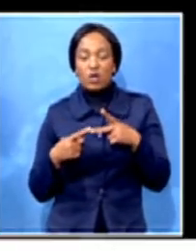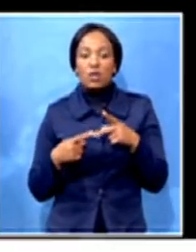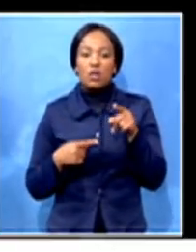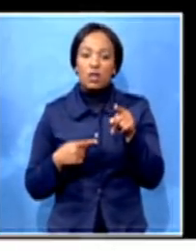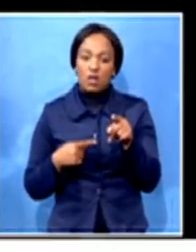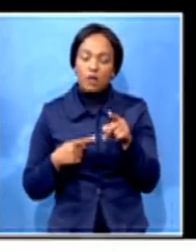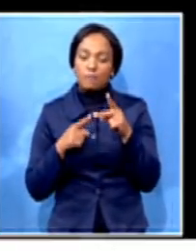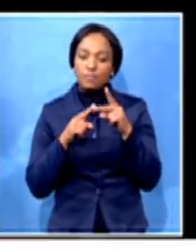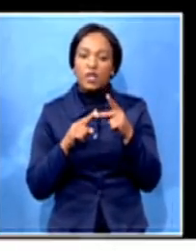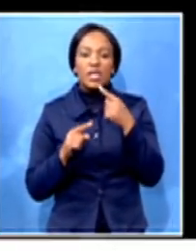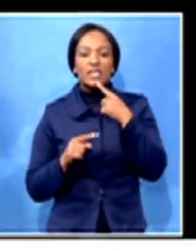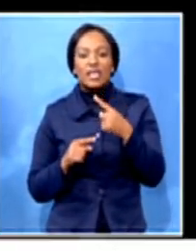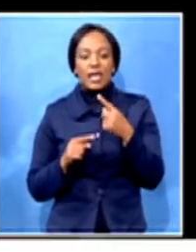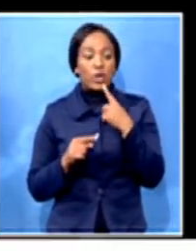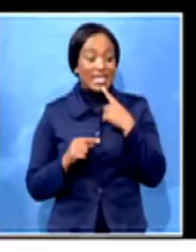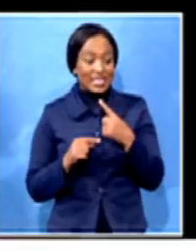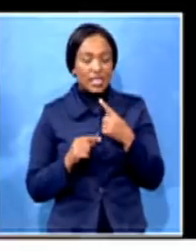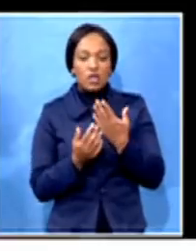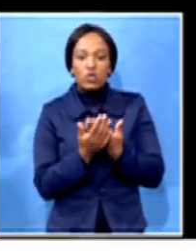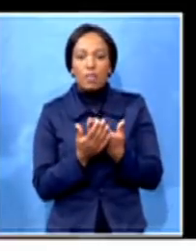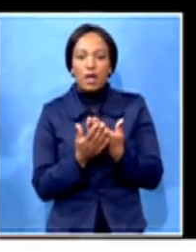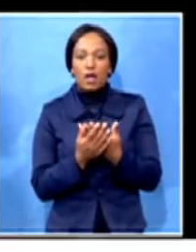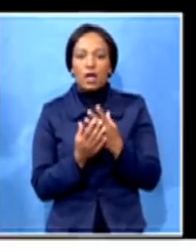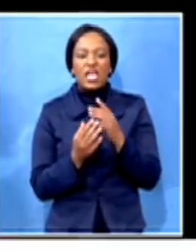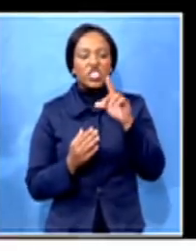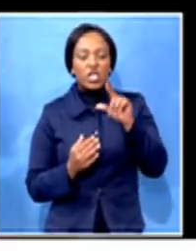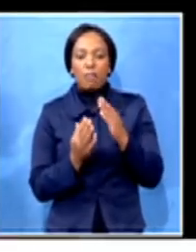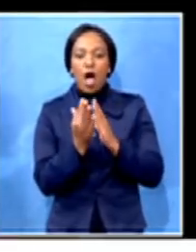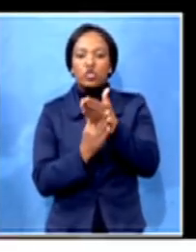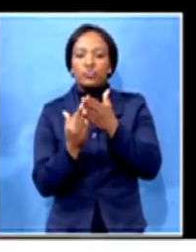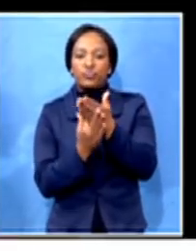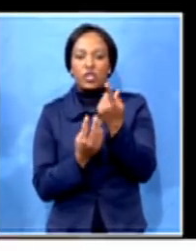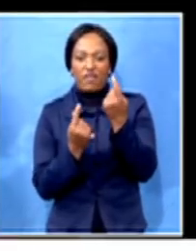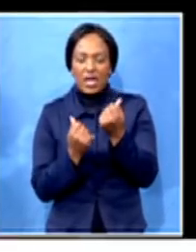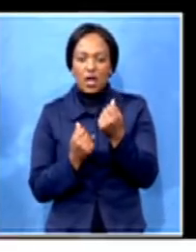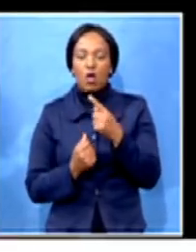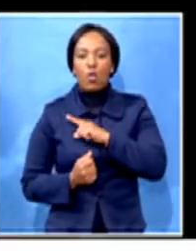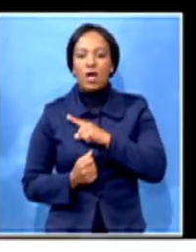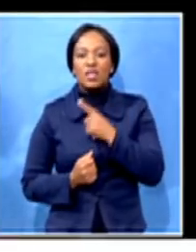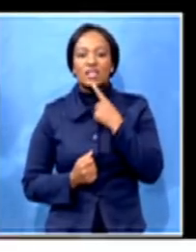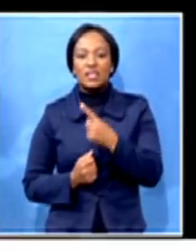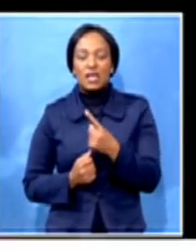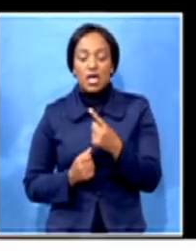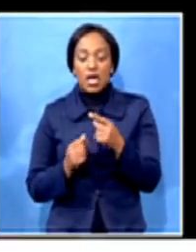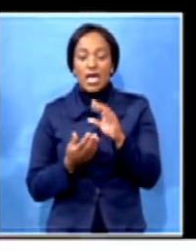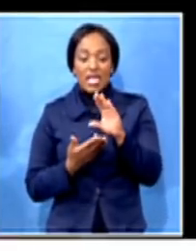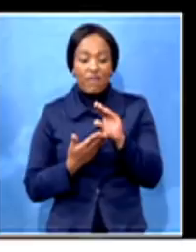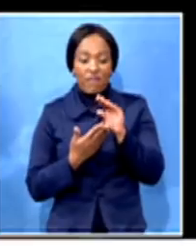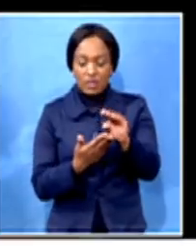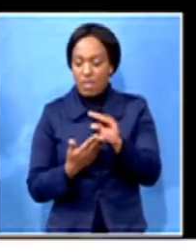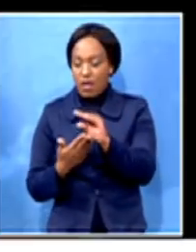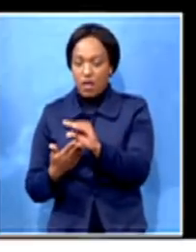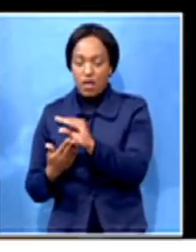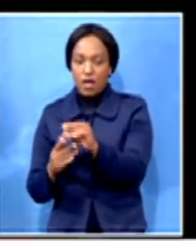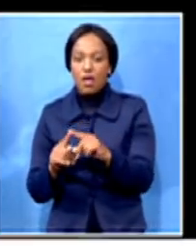then say that it's because they want to enable cheaper access to finance, they seem to imply that these types of investments would otherwise